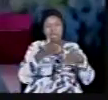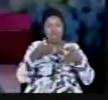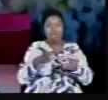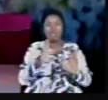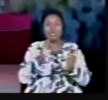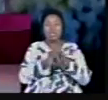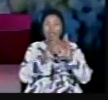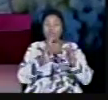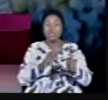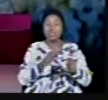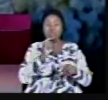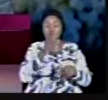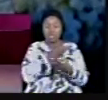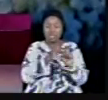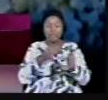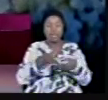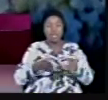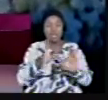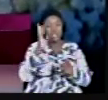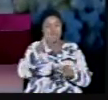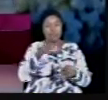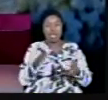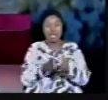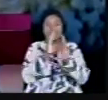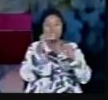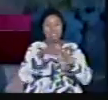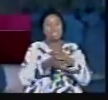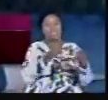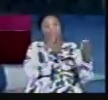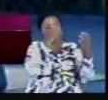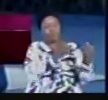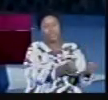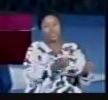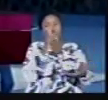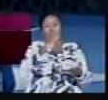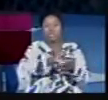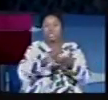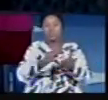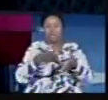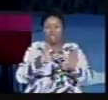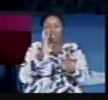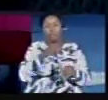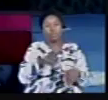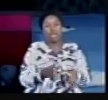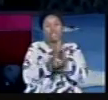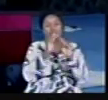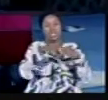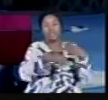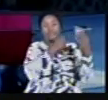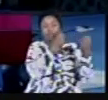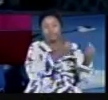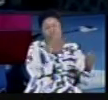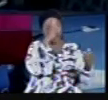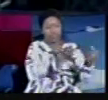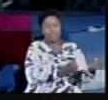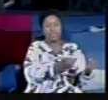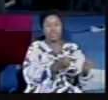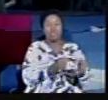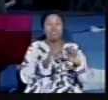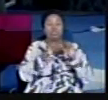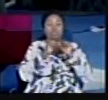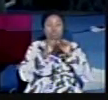You're sanctified, let him ask in faith. Nothing wavering, for he